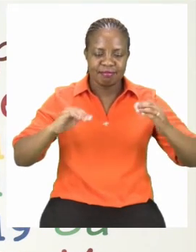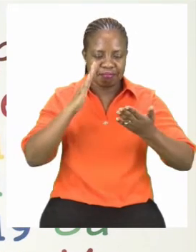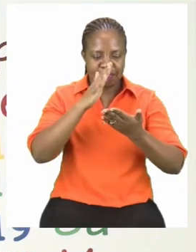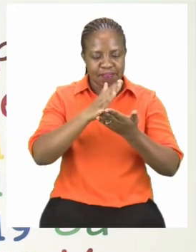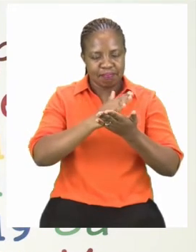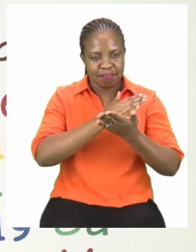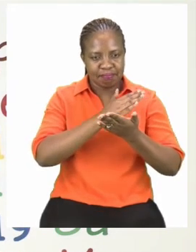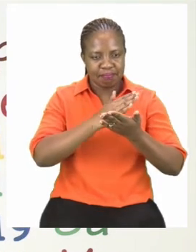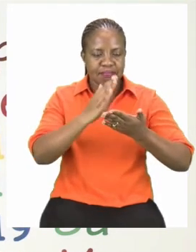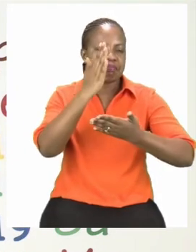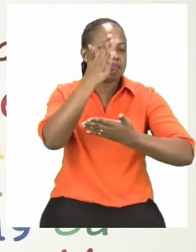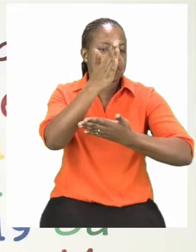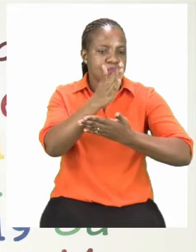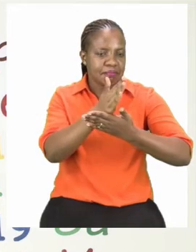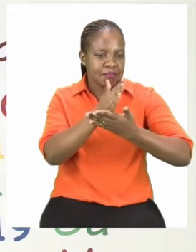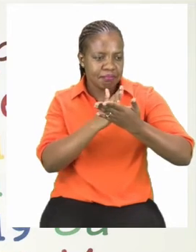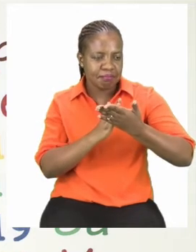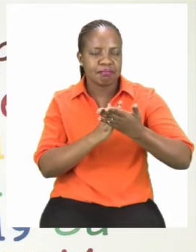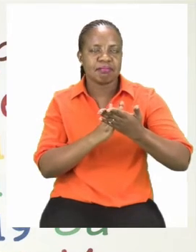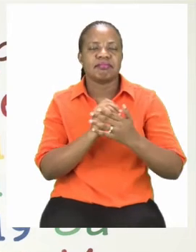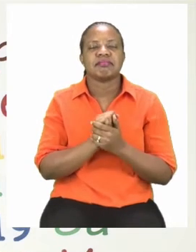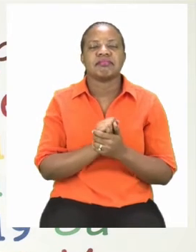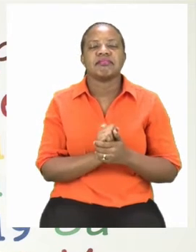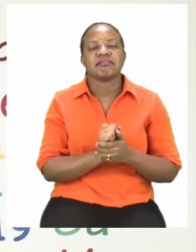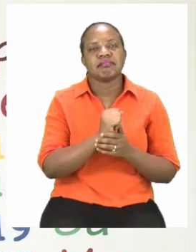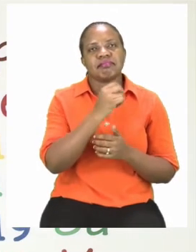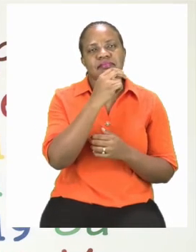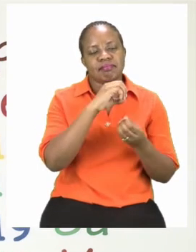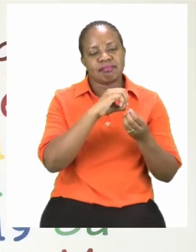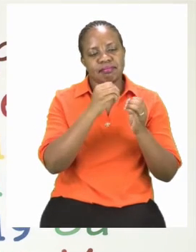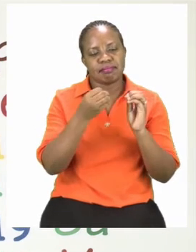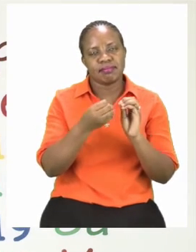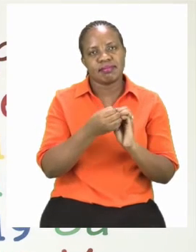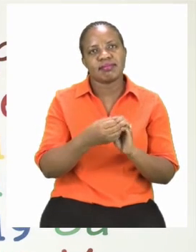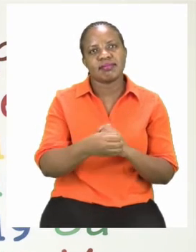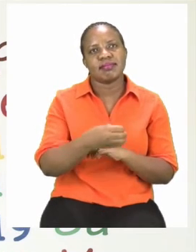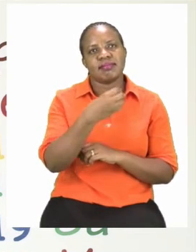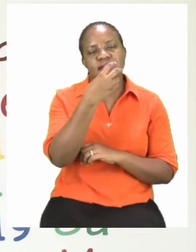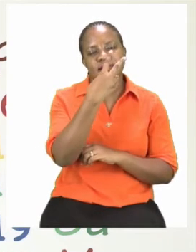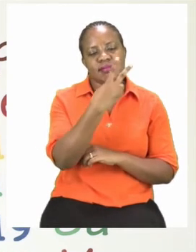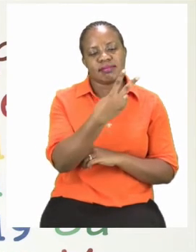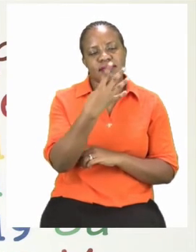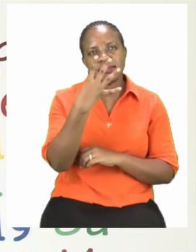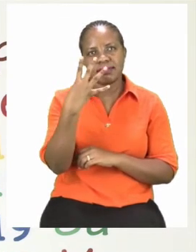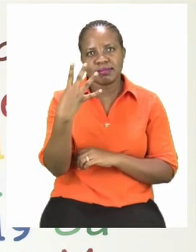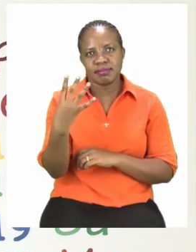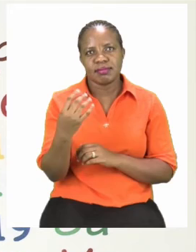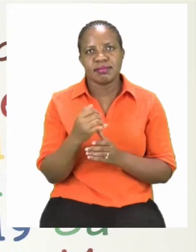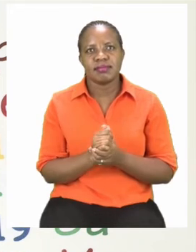Sanitize every day so the germs can stay